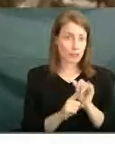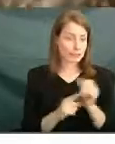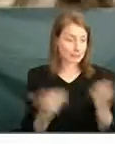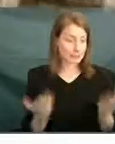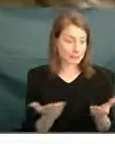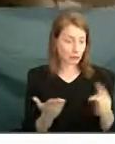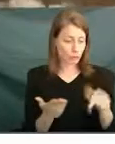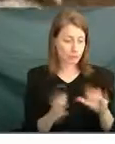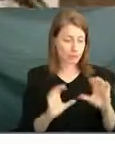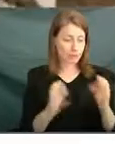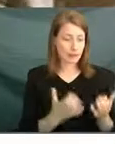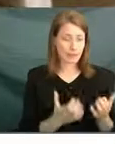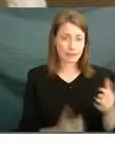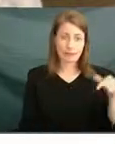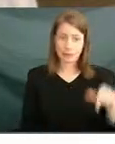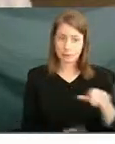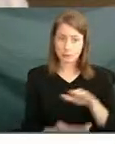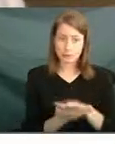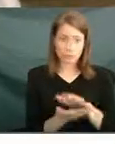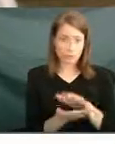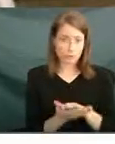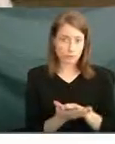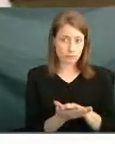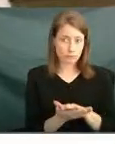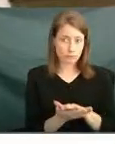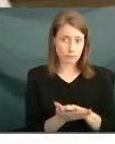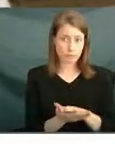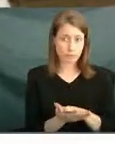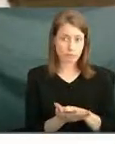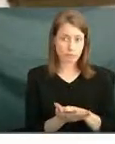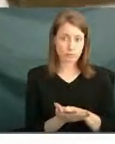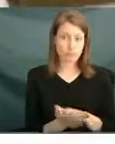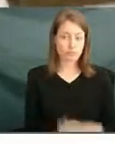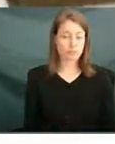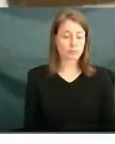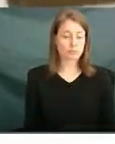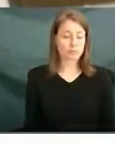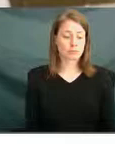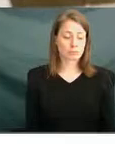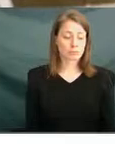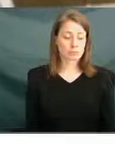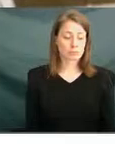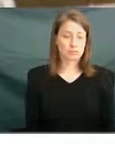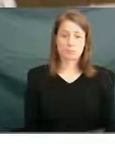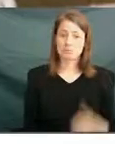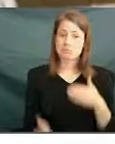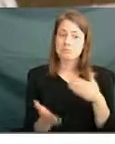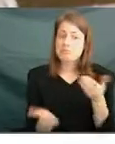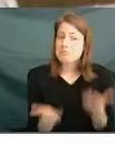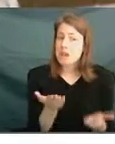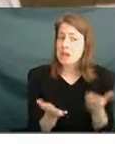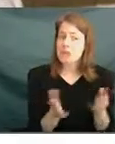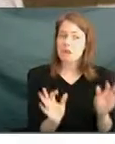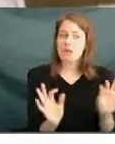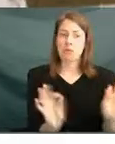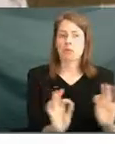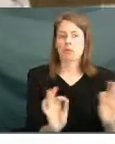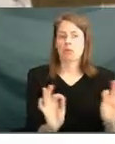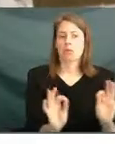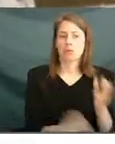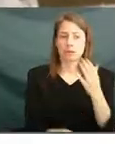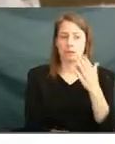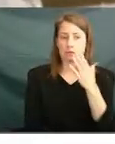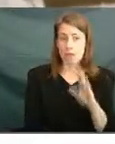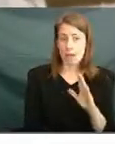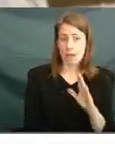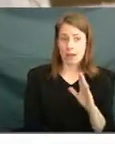little episode can be regarded as not very serious, but it's a wrong signal. And